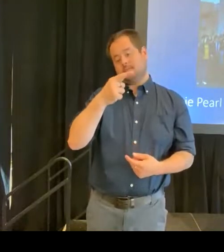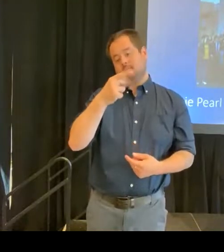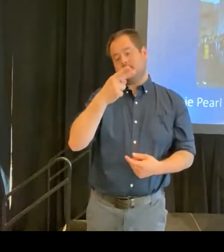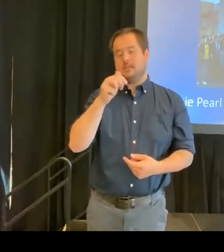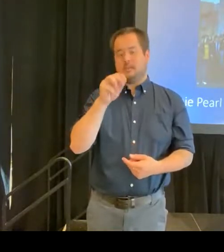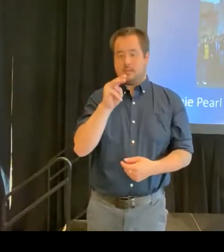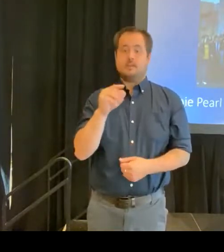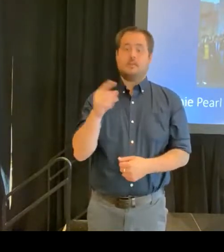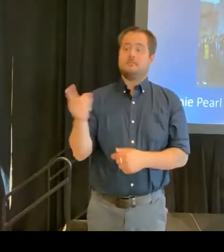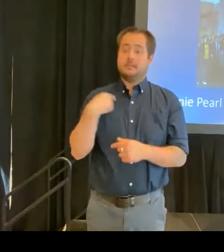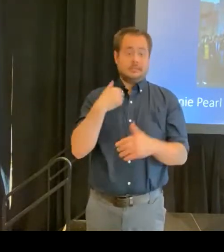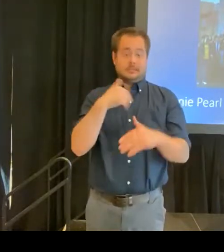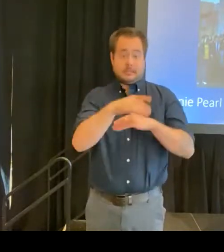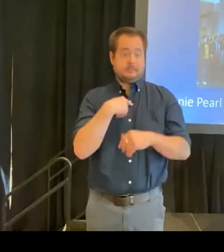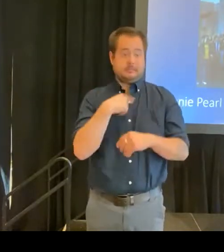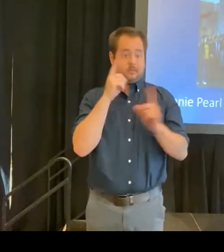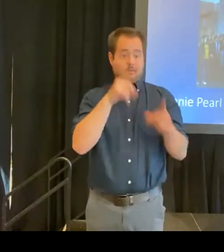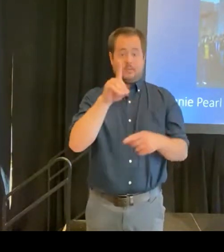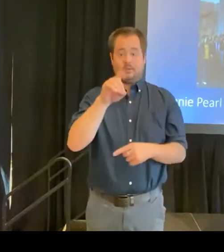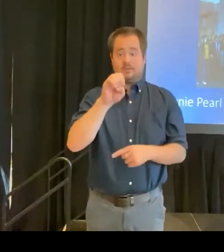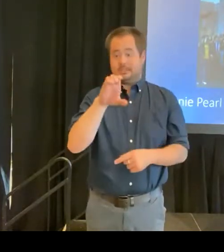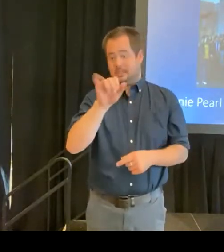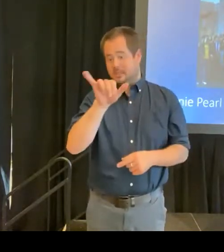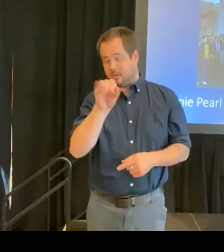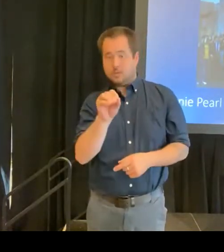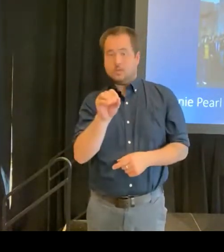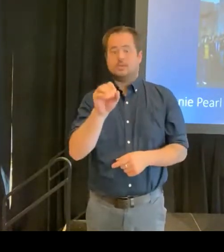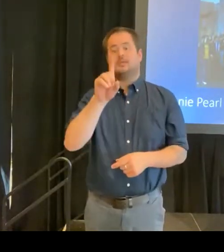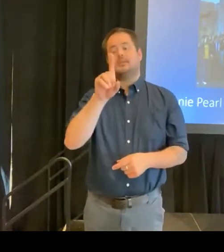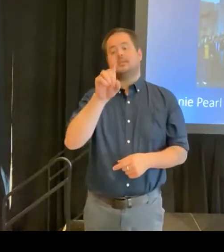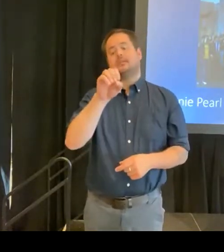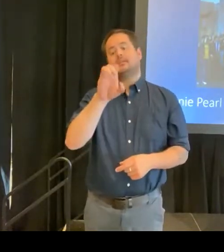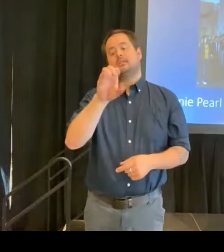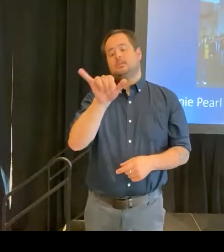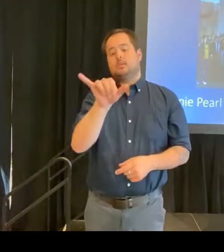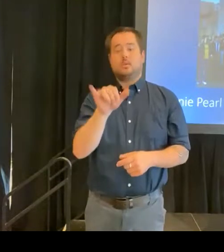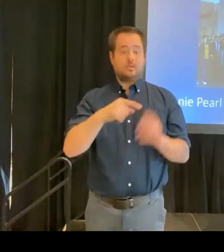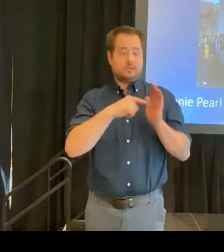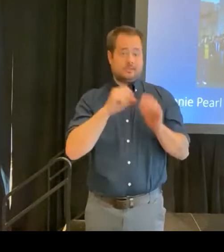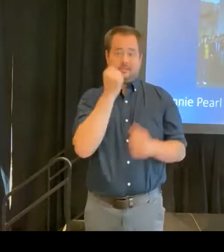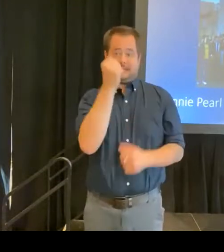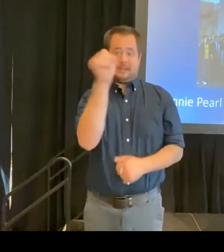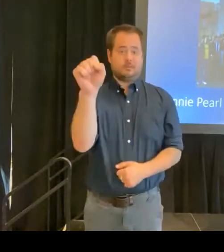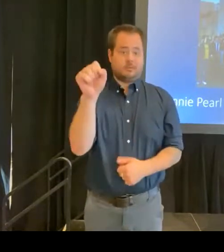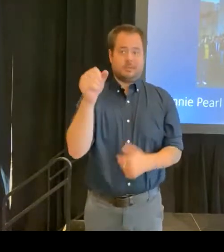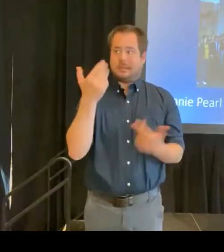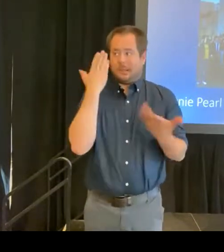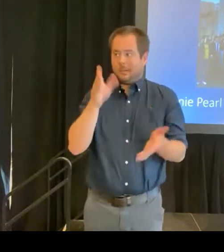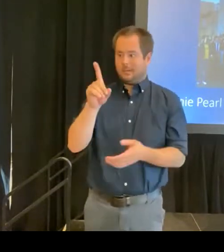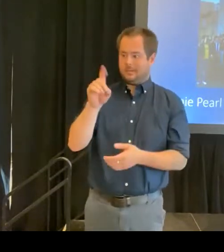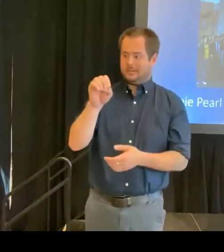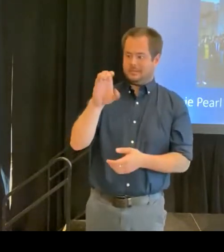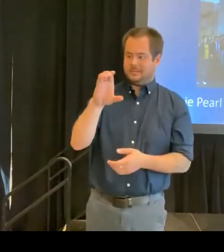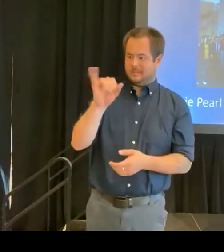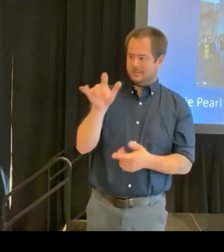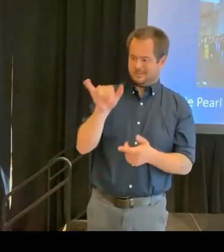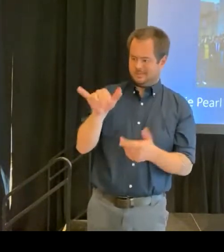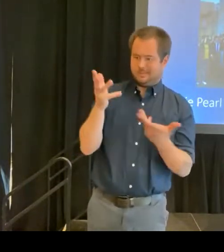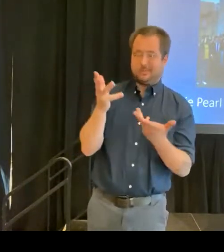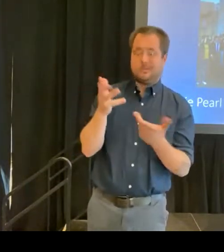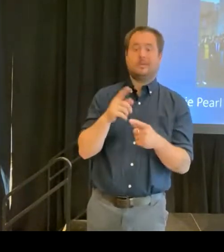what a decoy was. I didn't realize I was going on this decoy demonstration. Because what happened is they